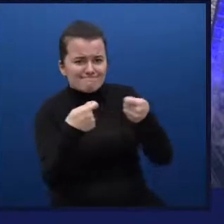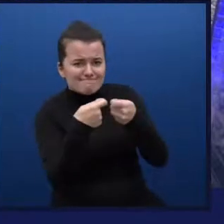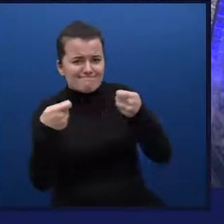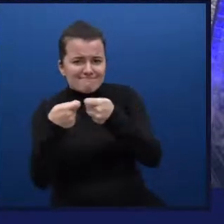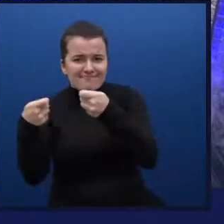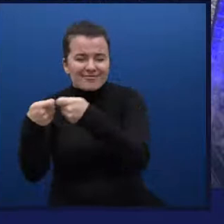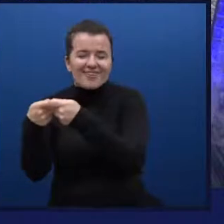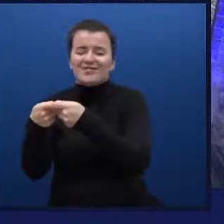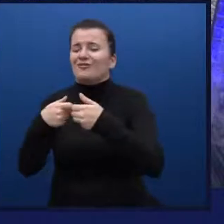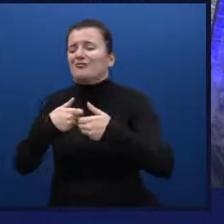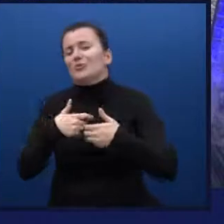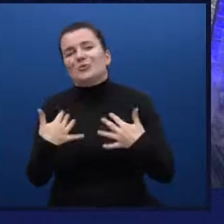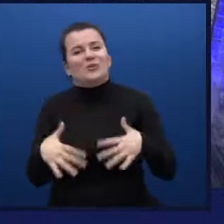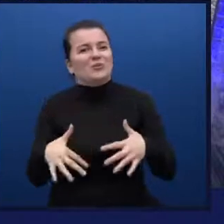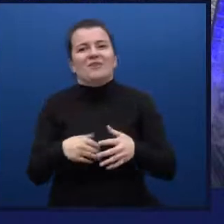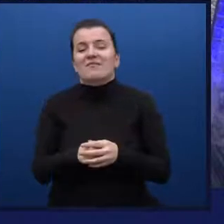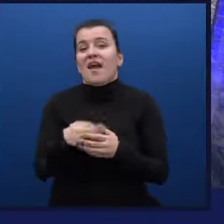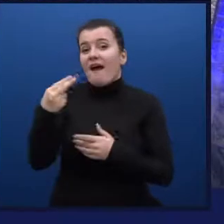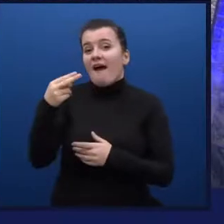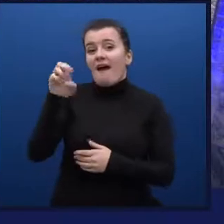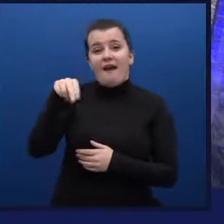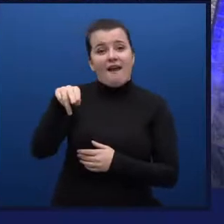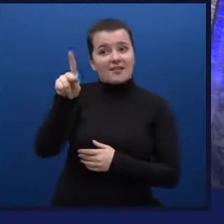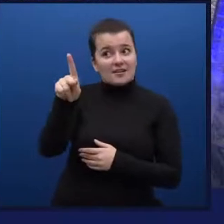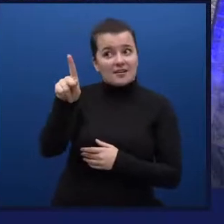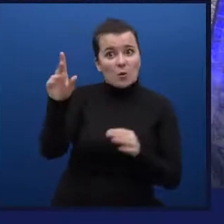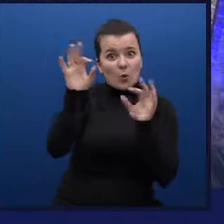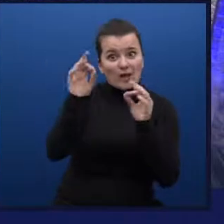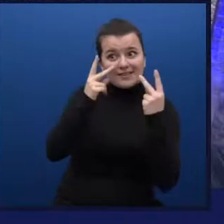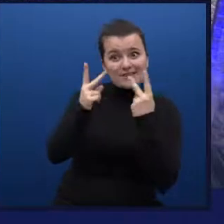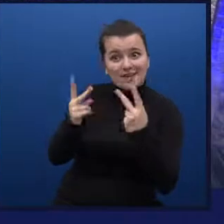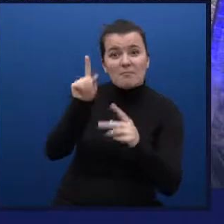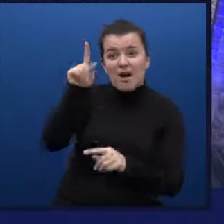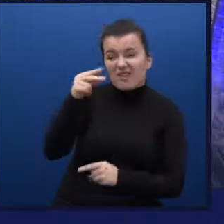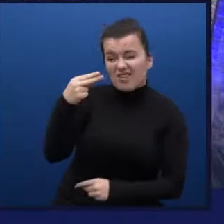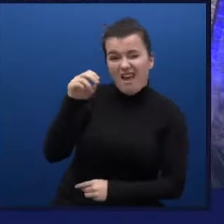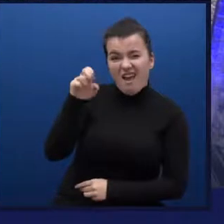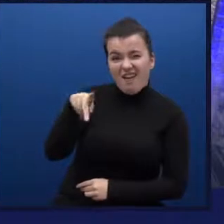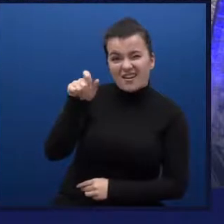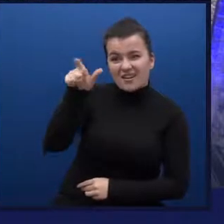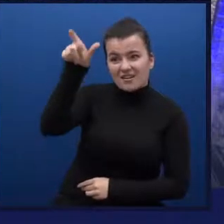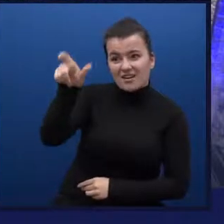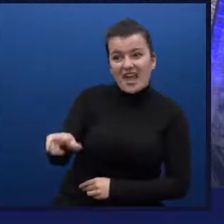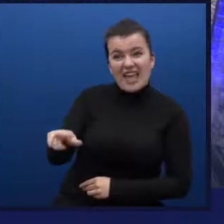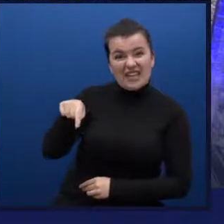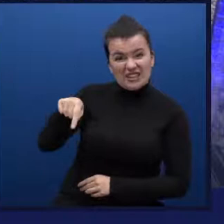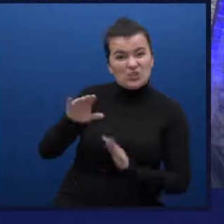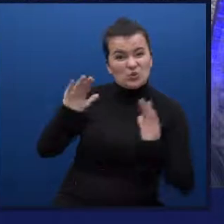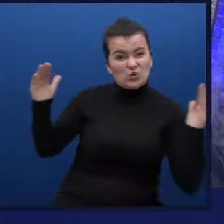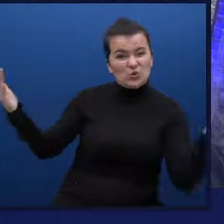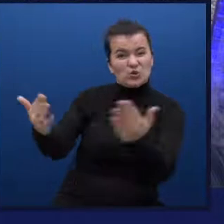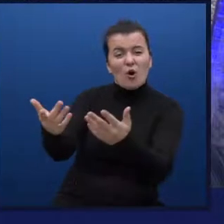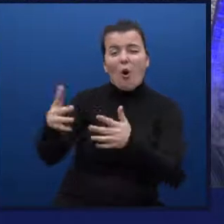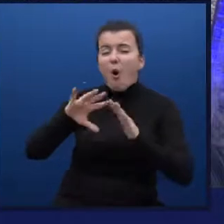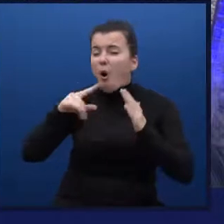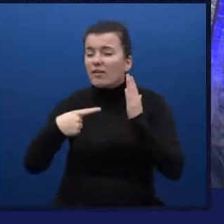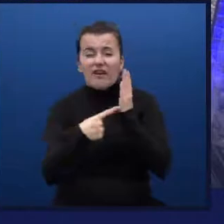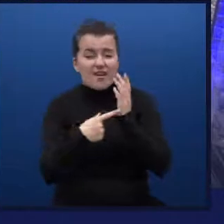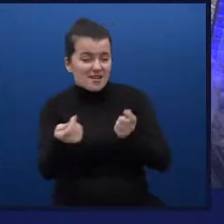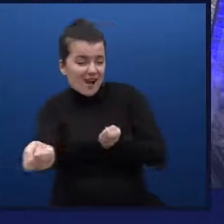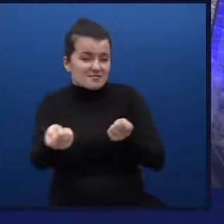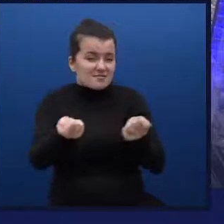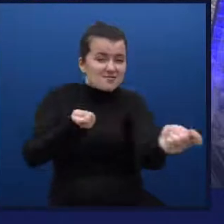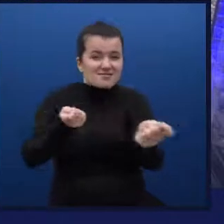to say, nobody's seen Hank in the episodes, but Hank is behind the scenes. He's right here in the studio. He's doing all the technical stuff for us,